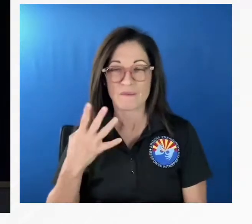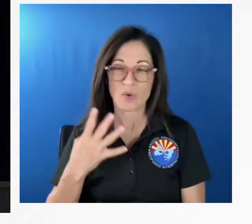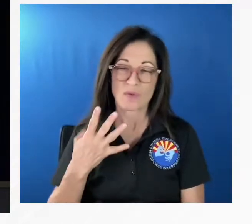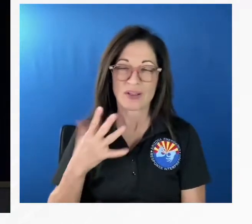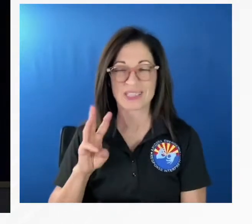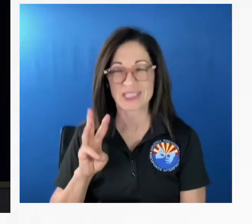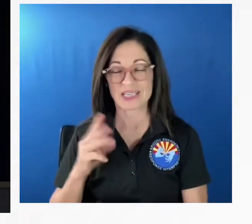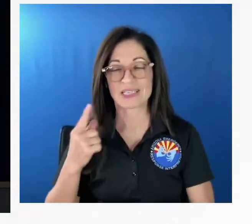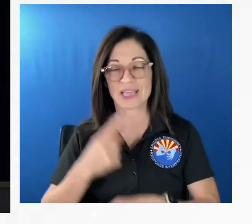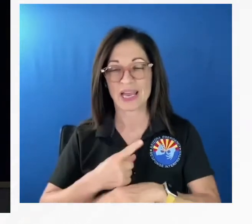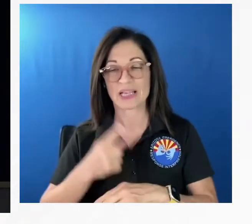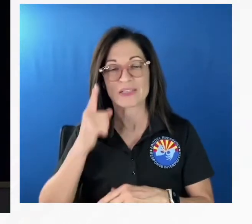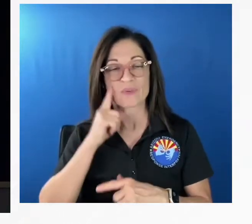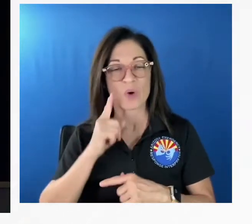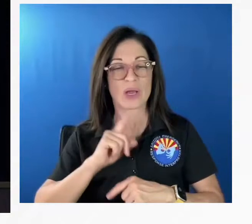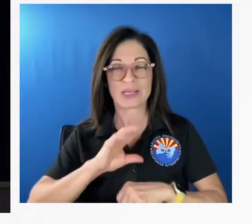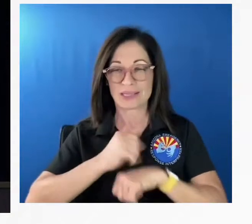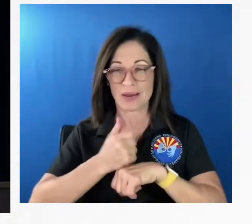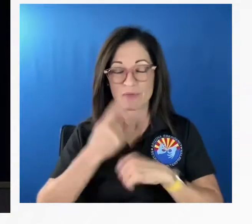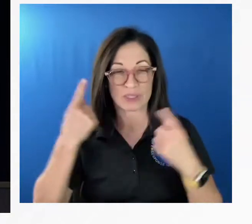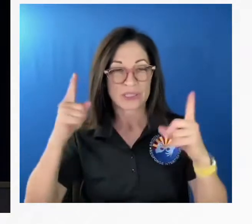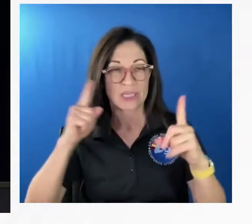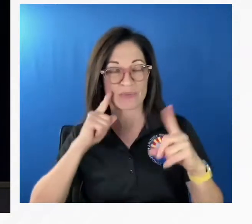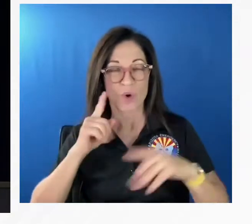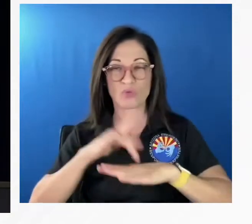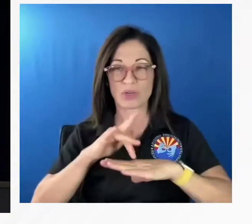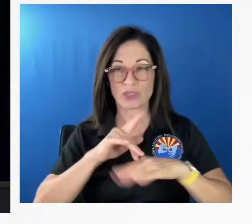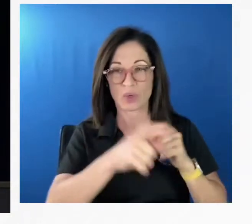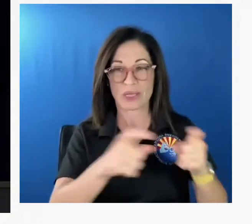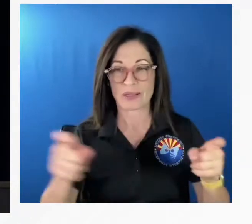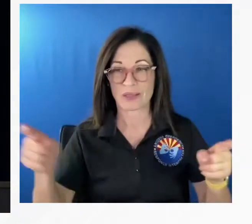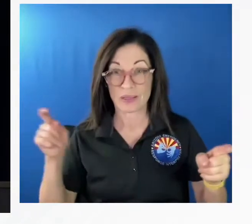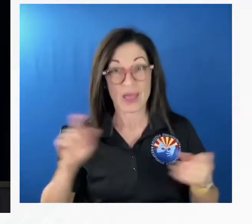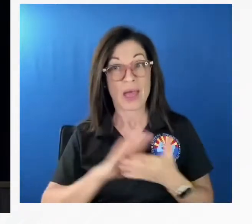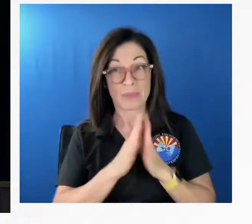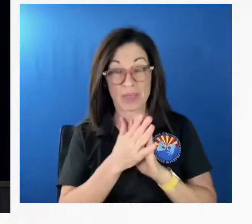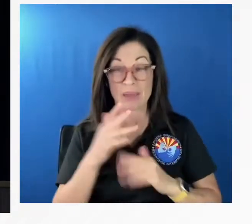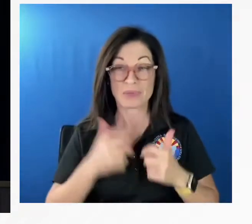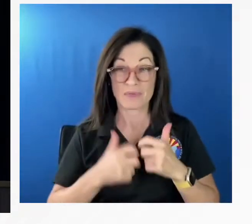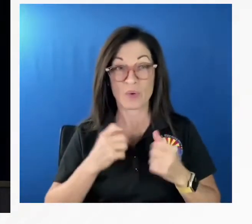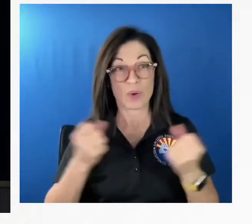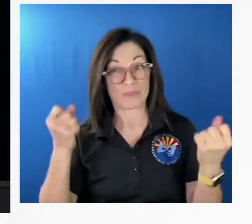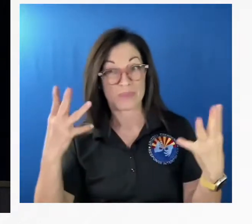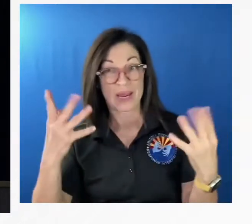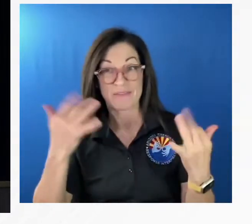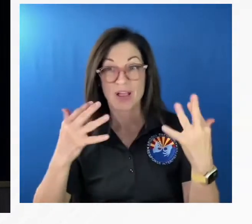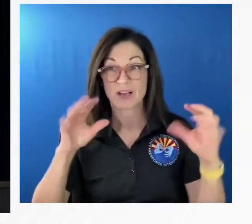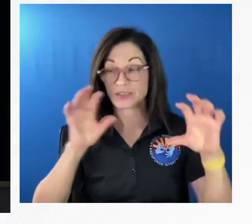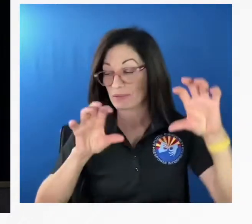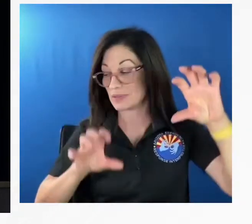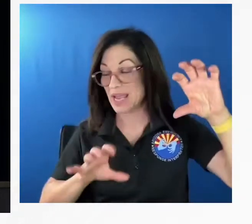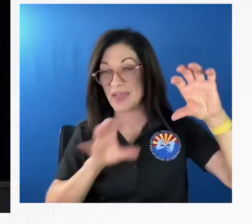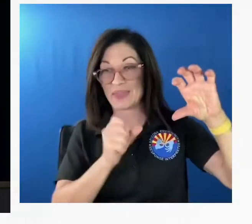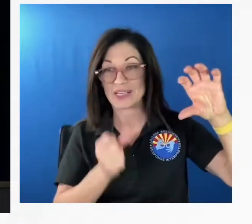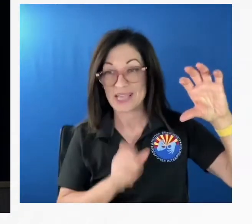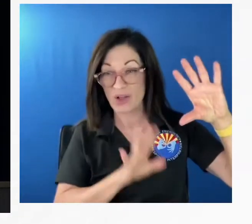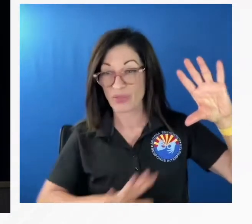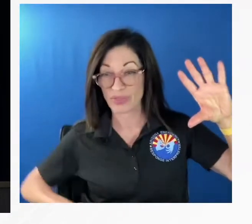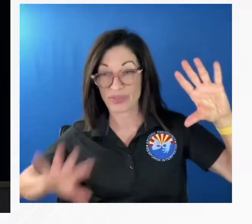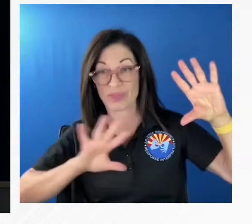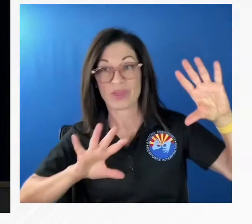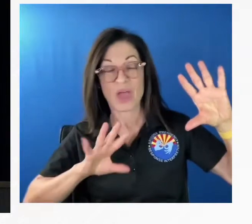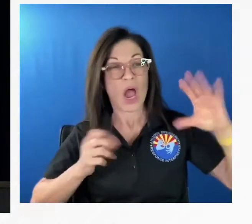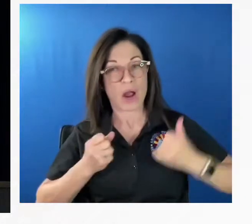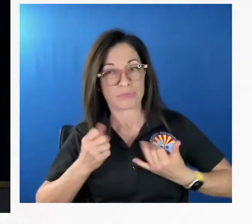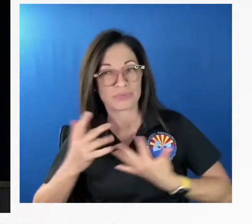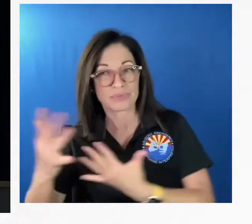resource allocation, really. And that really became more difficult when a lot of those fires down south you've been hearing about are going through towns. But we've done